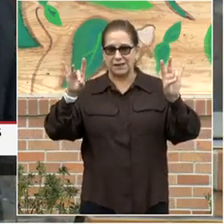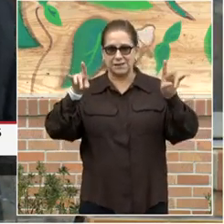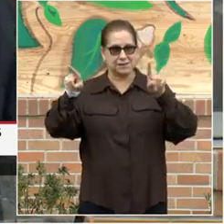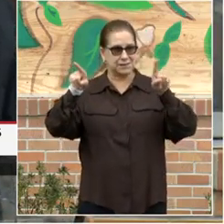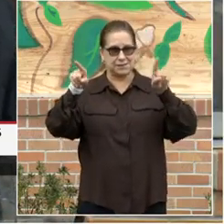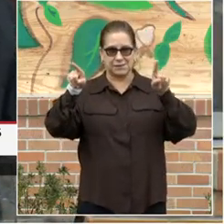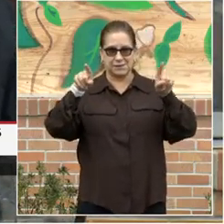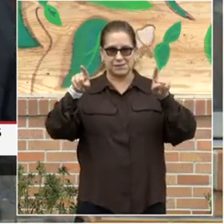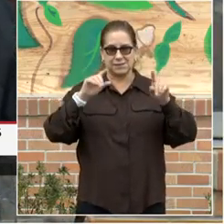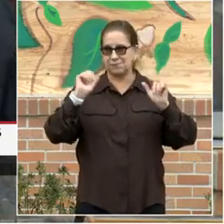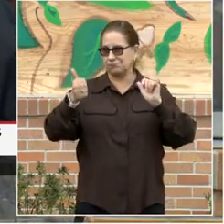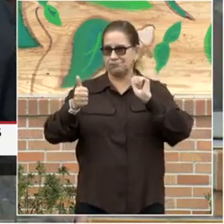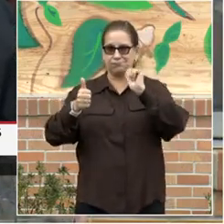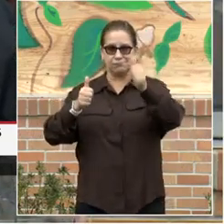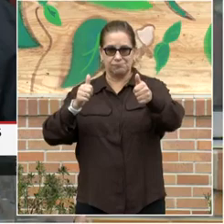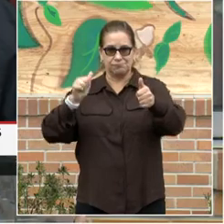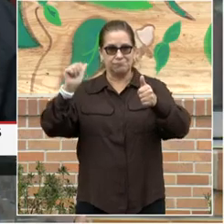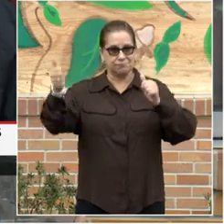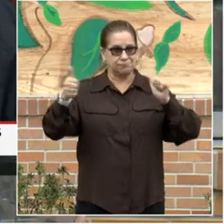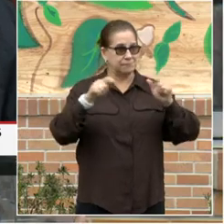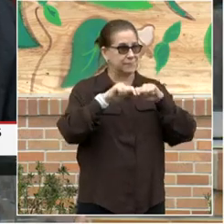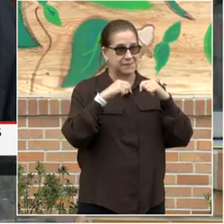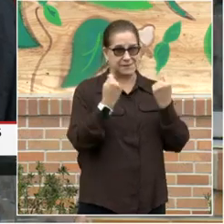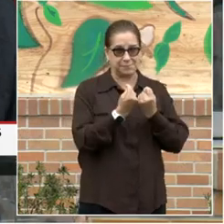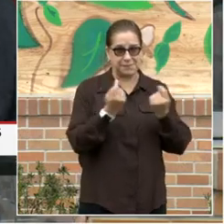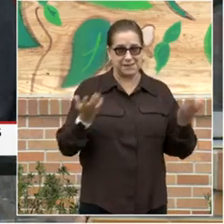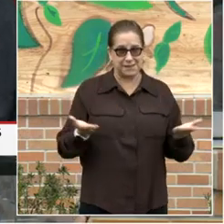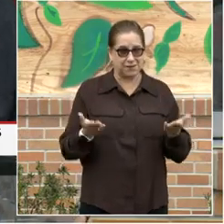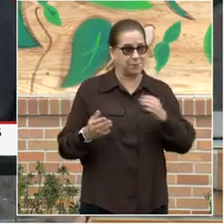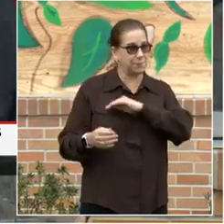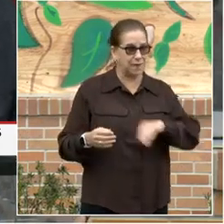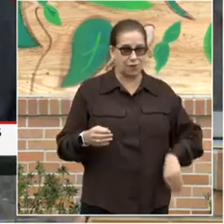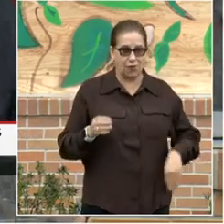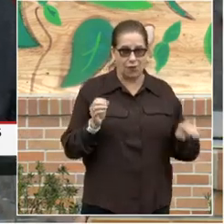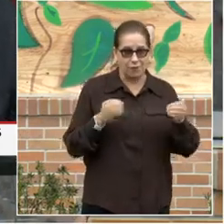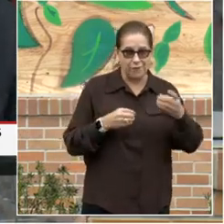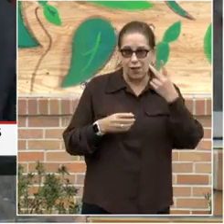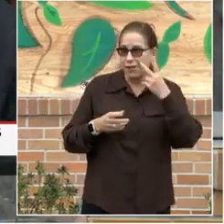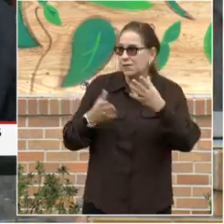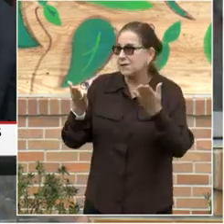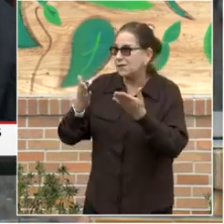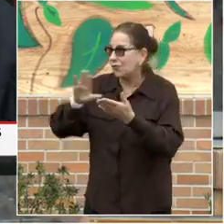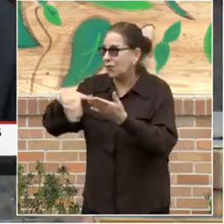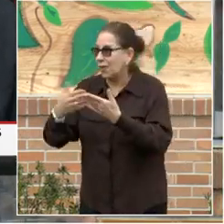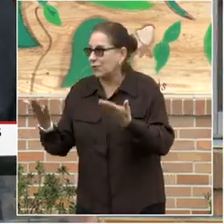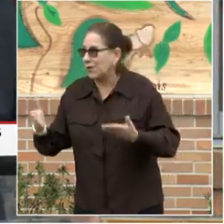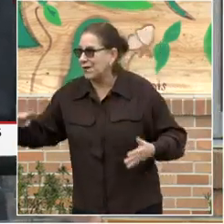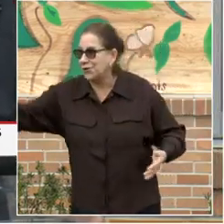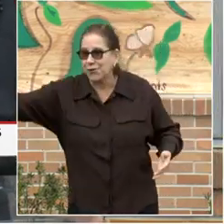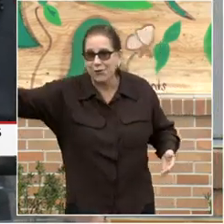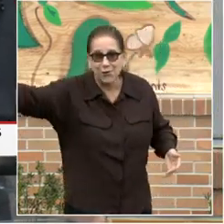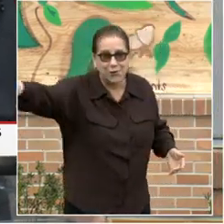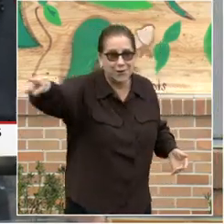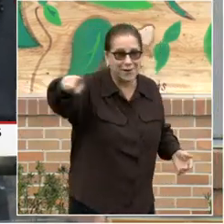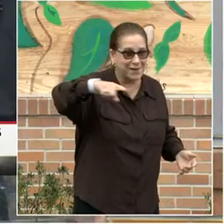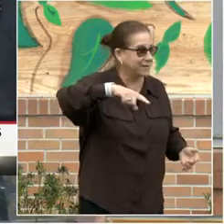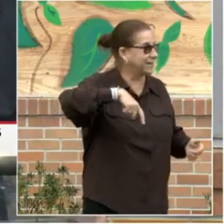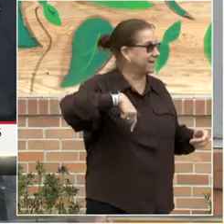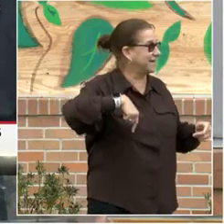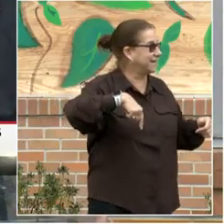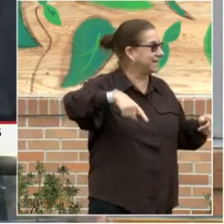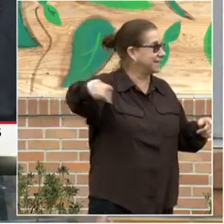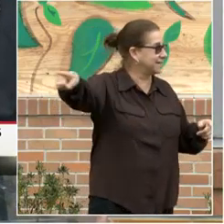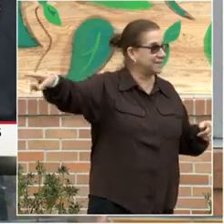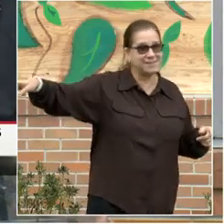to shout out to the team at the Deputy Mayor's office. I see them standing over here. So when you have questions about these programs, Tim White